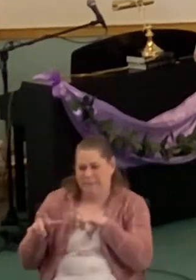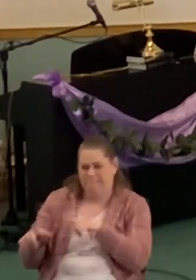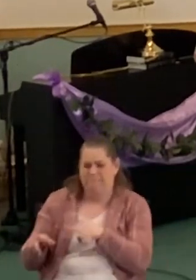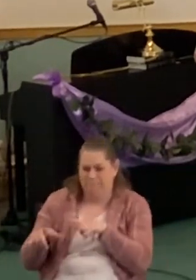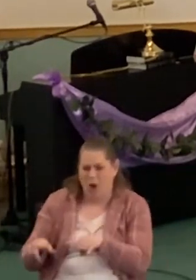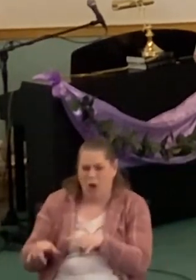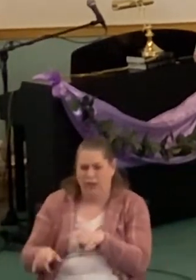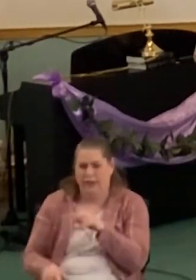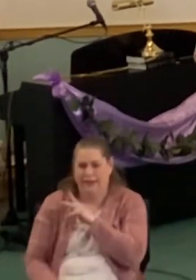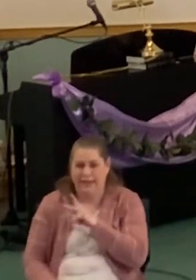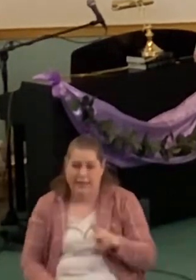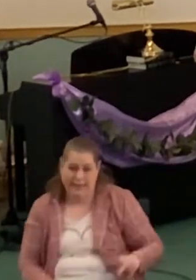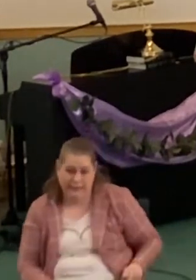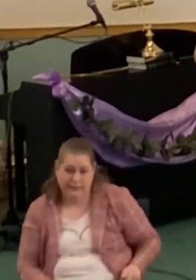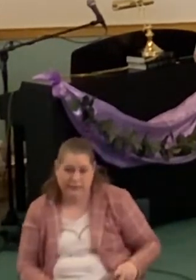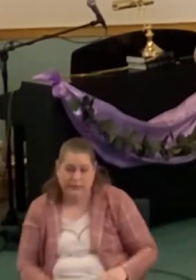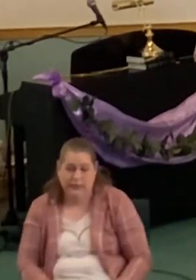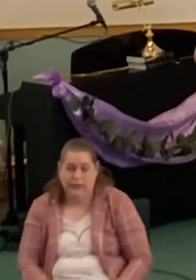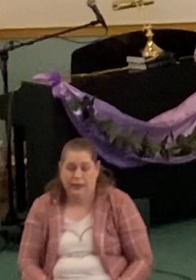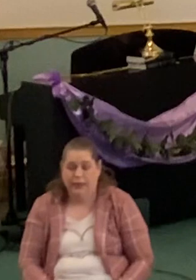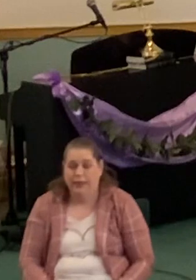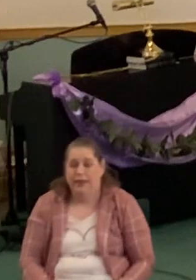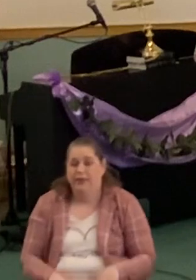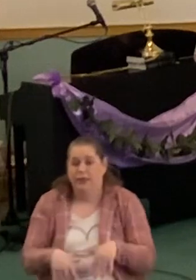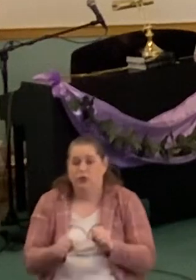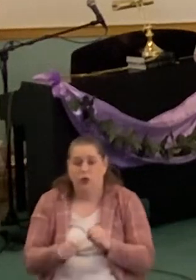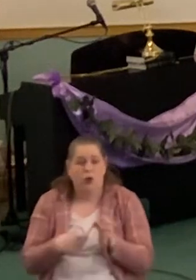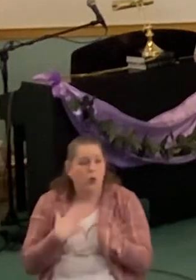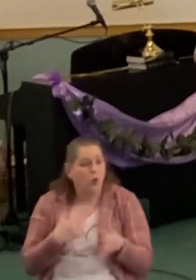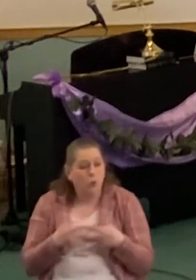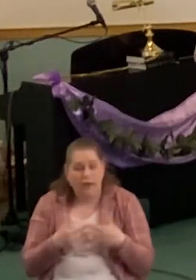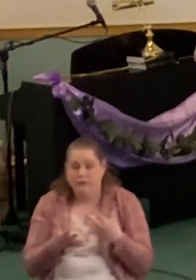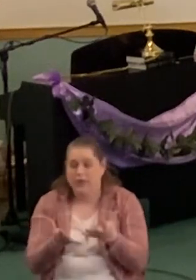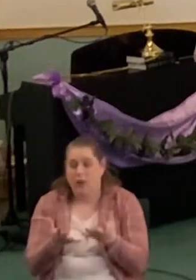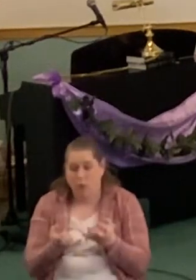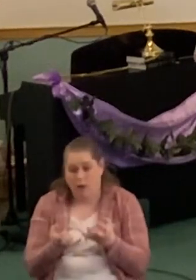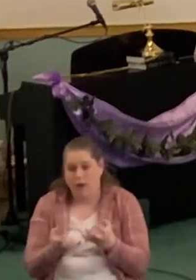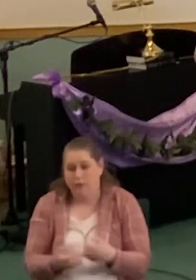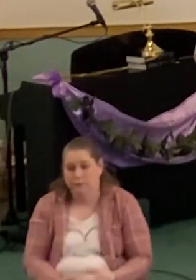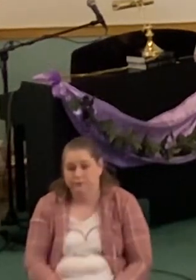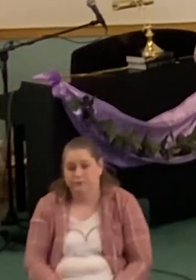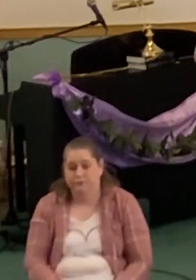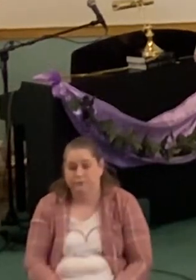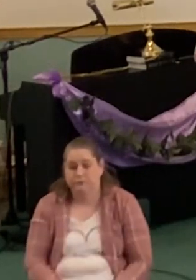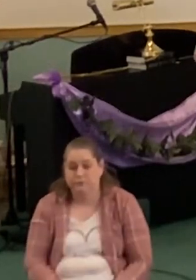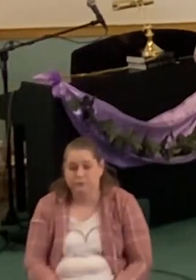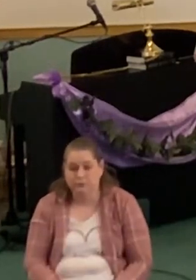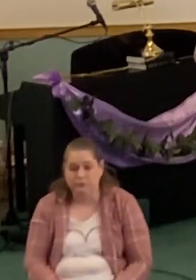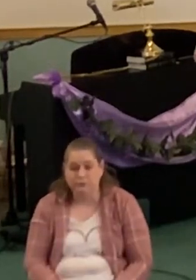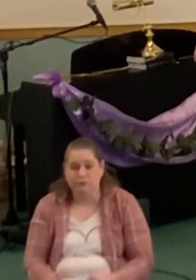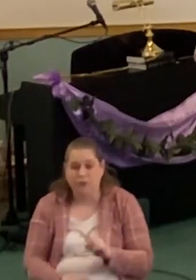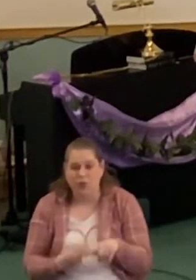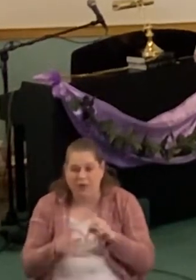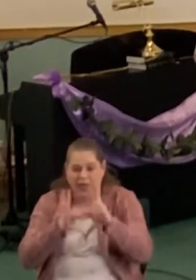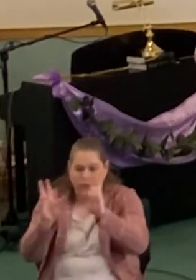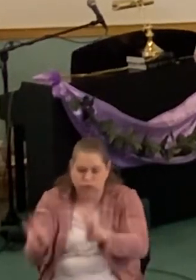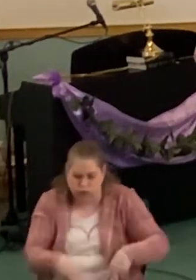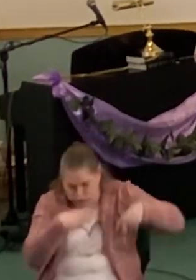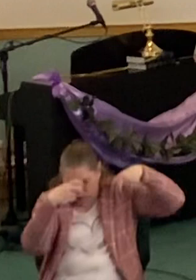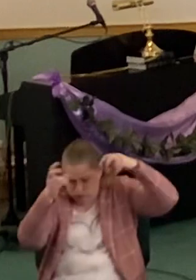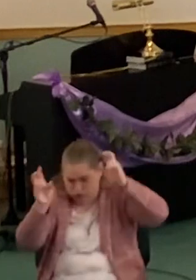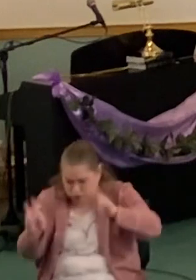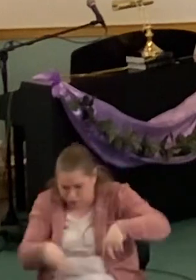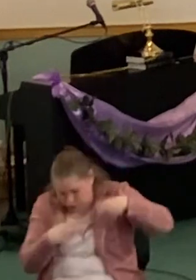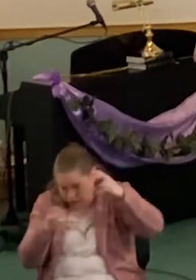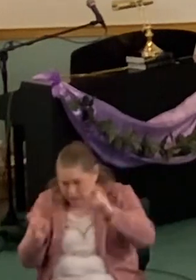kings. They took whoever they want. And when it says they heap up rubble to capture it, it means